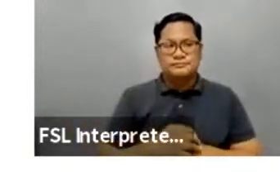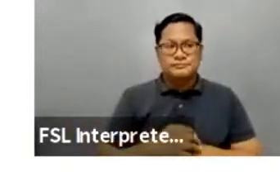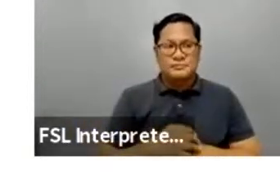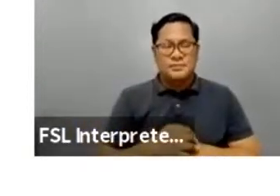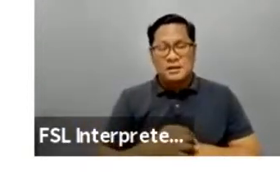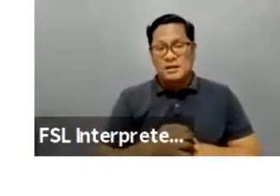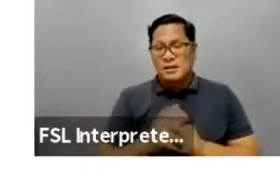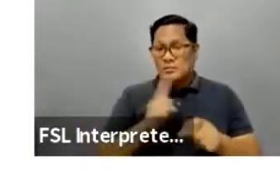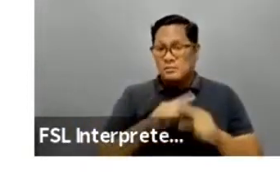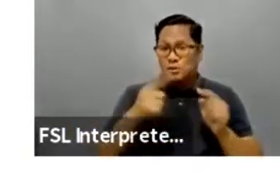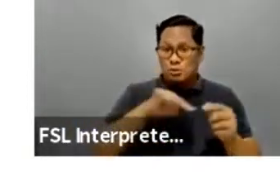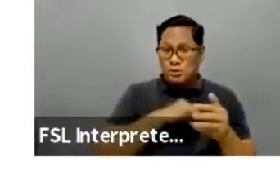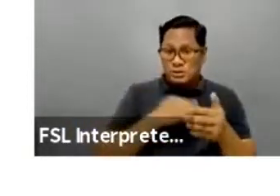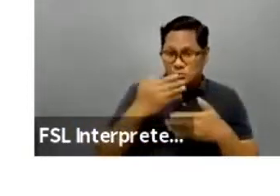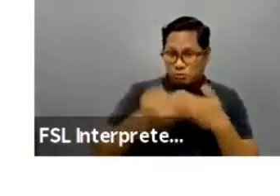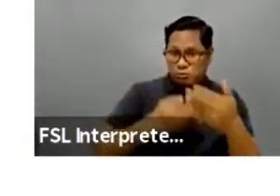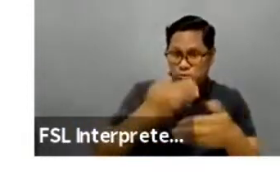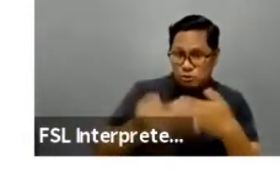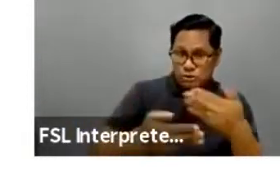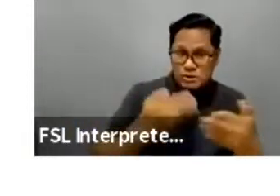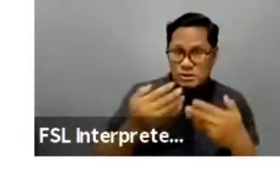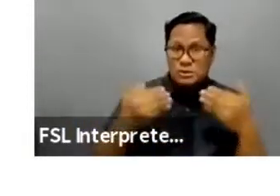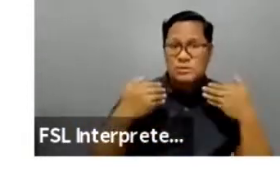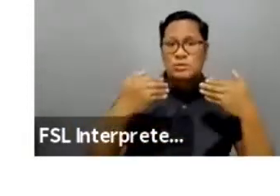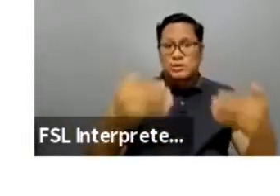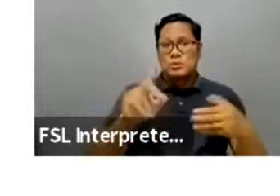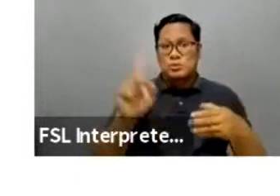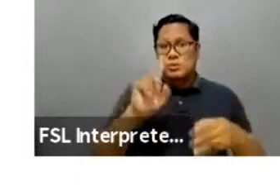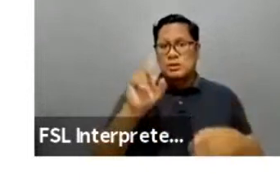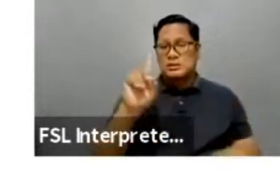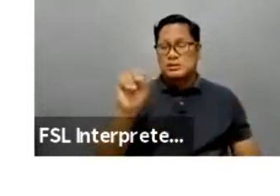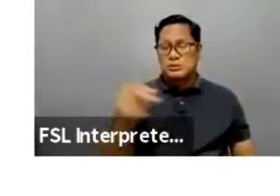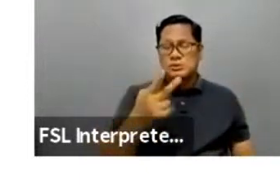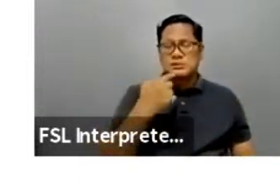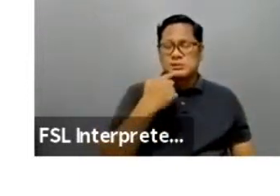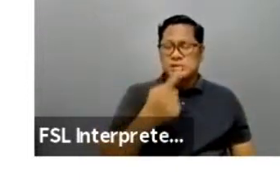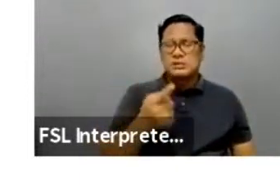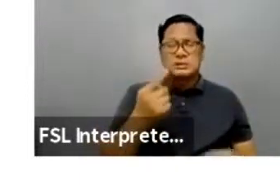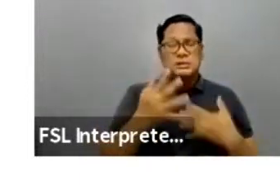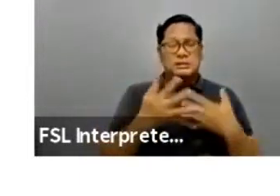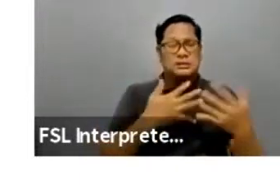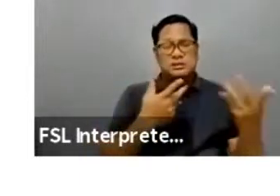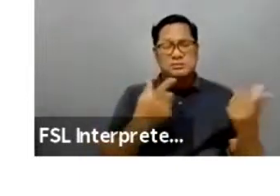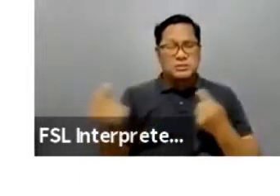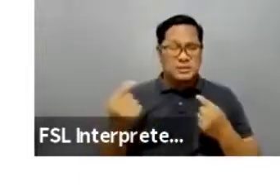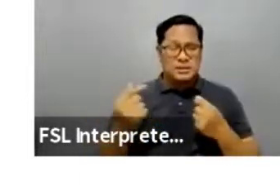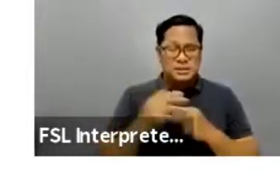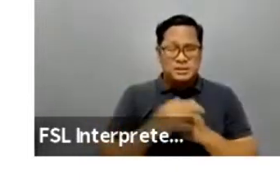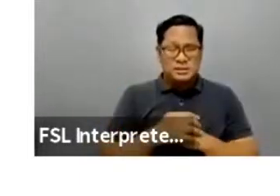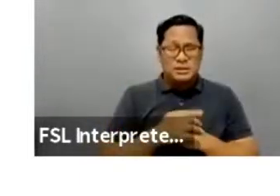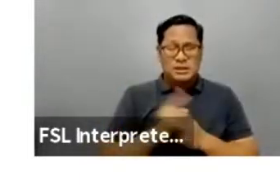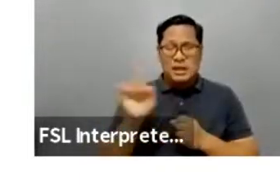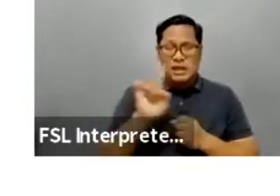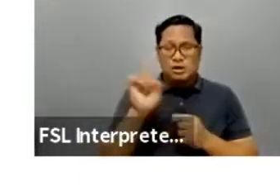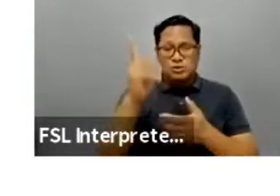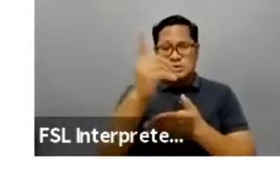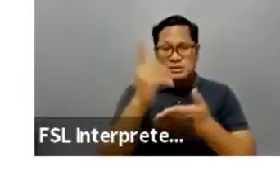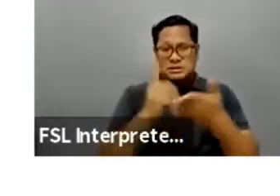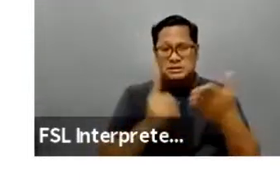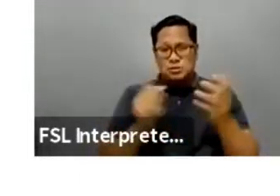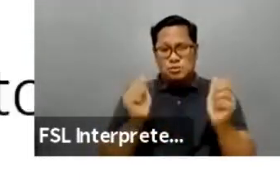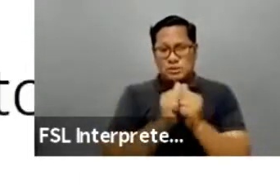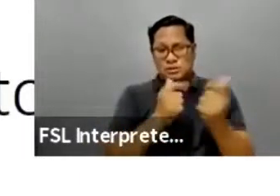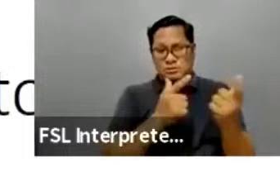let's proceed and let's look at what the DOH is saying. They will implement. What is their design for the implementation